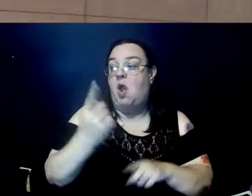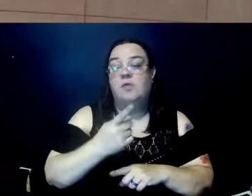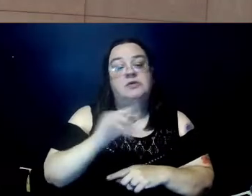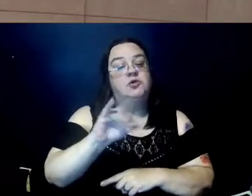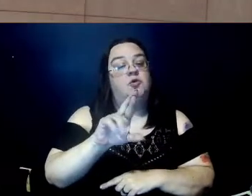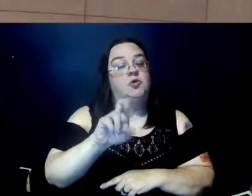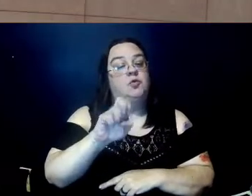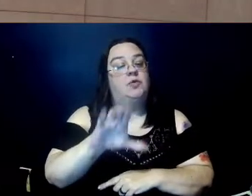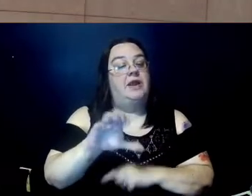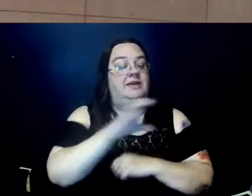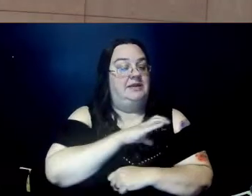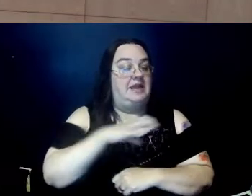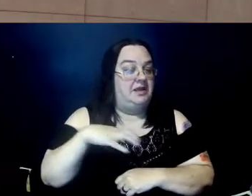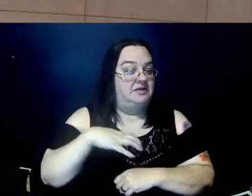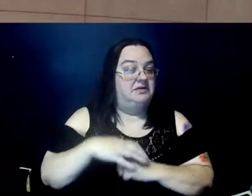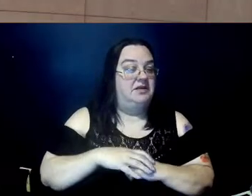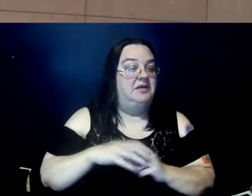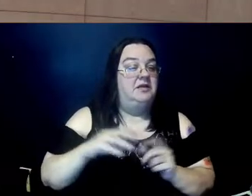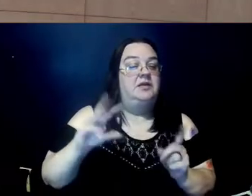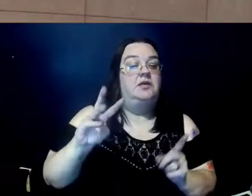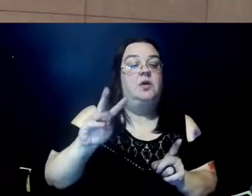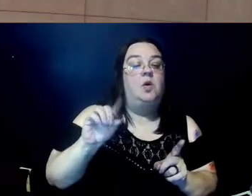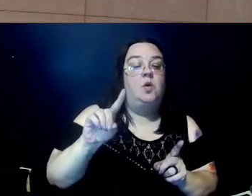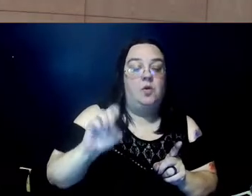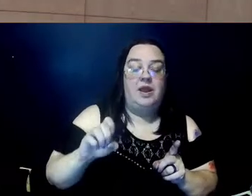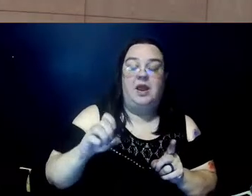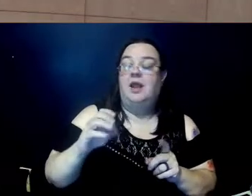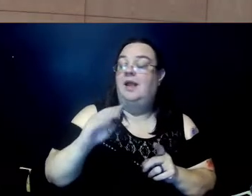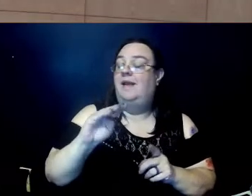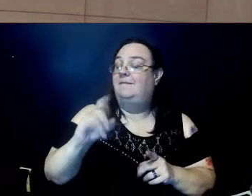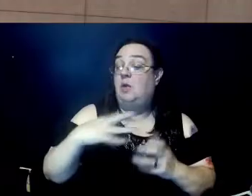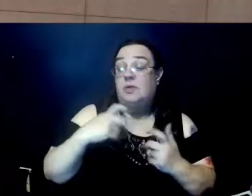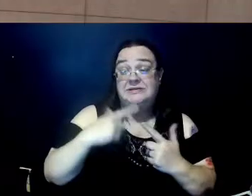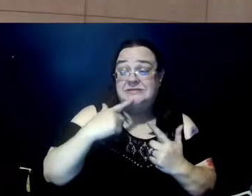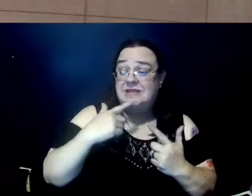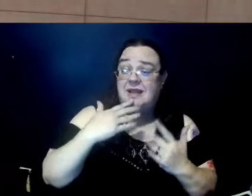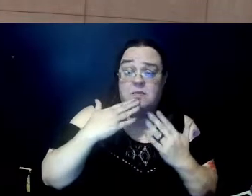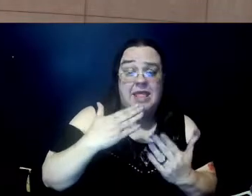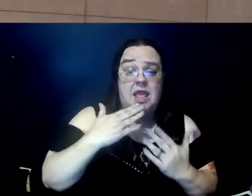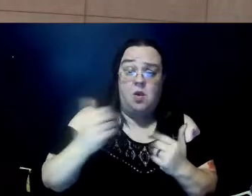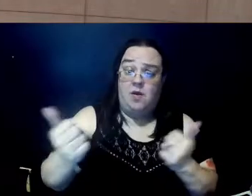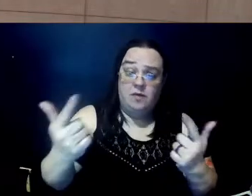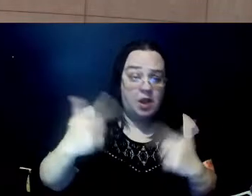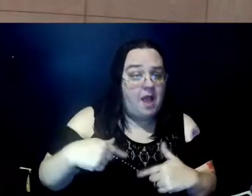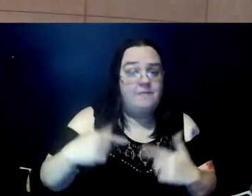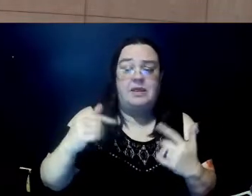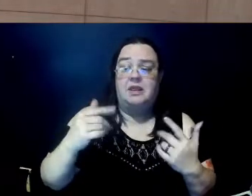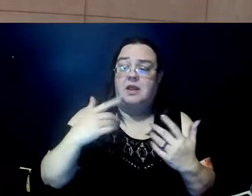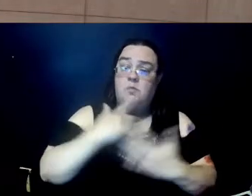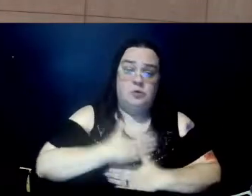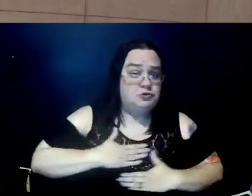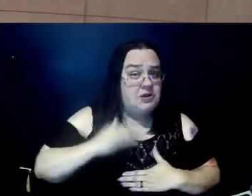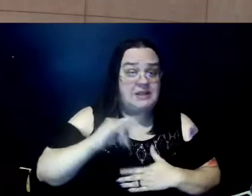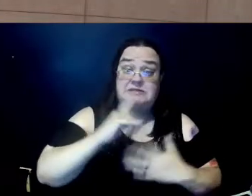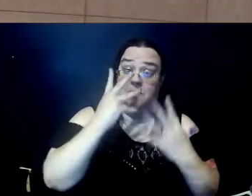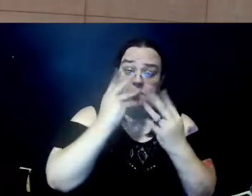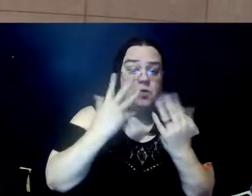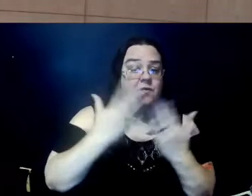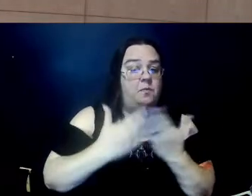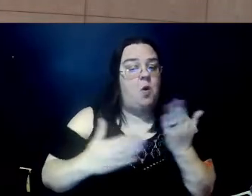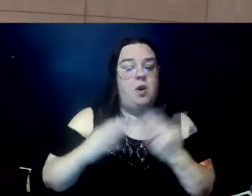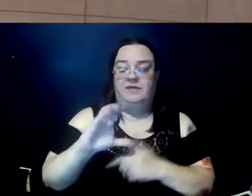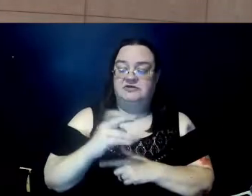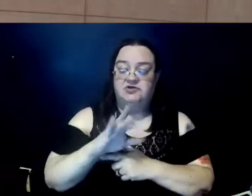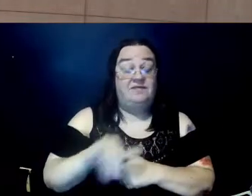council. Mayor, I just want to say thank you all for coming out. Really appreciate it. This is the beauty of Cheverly. This